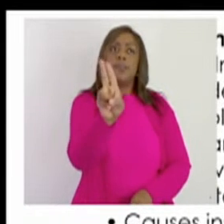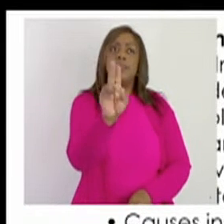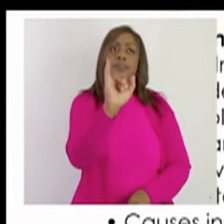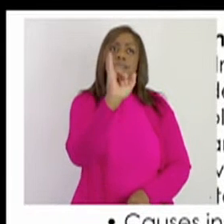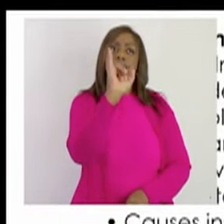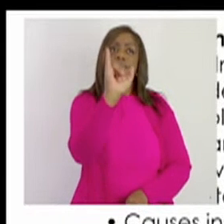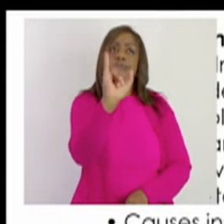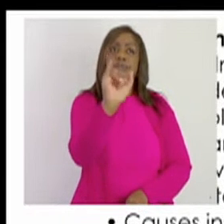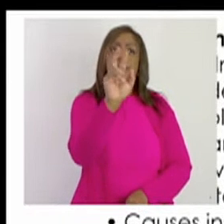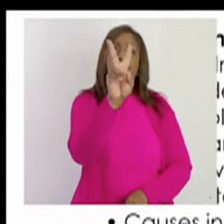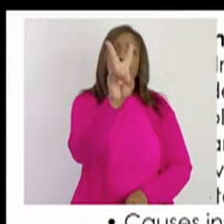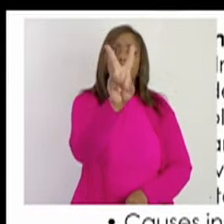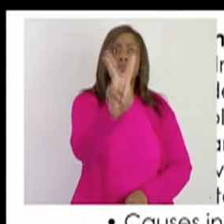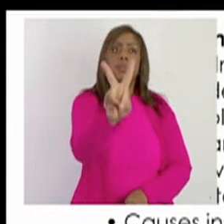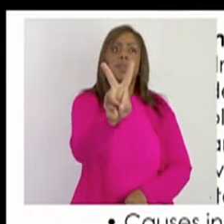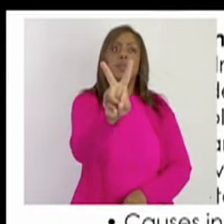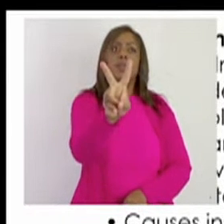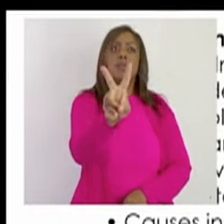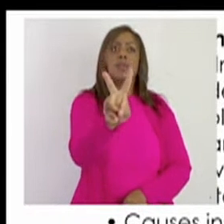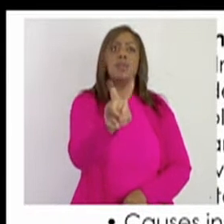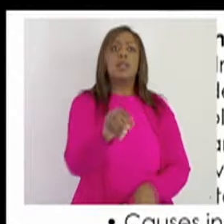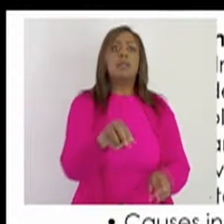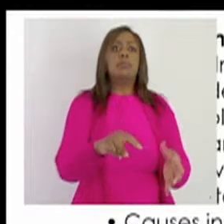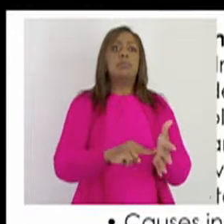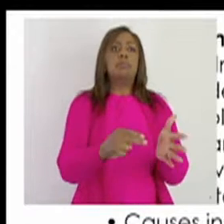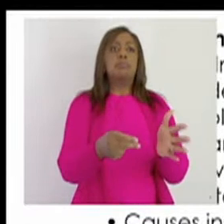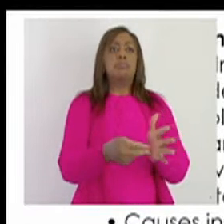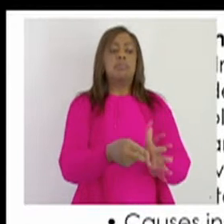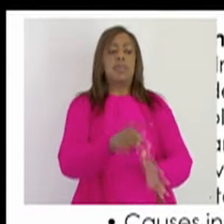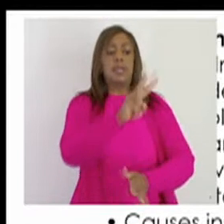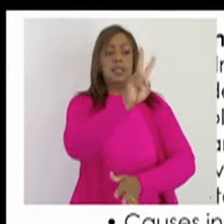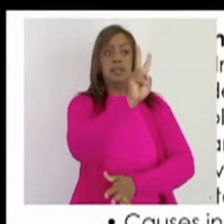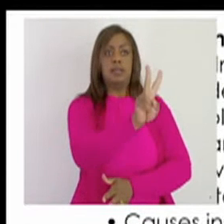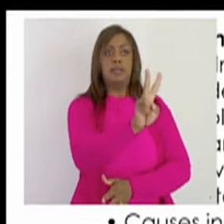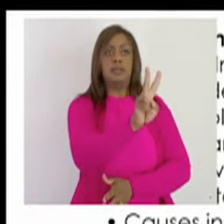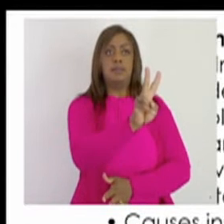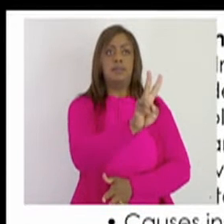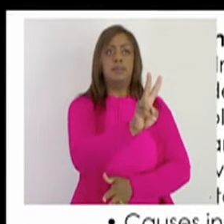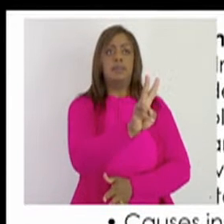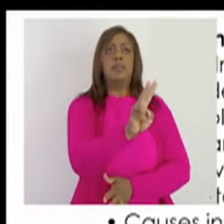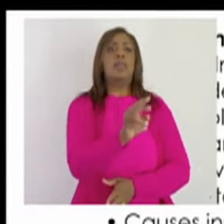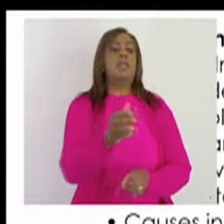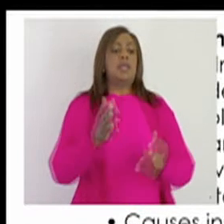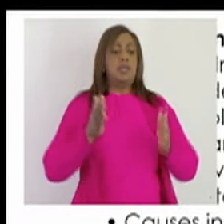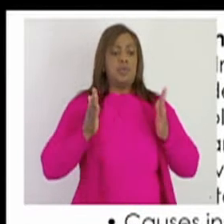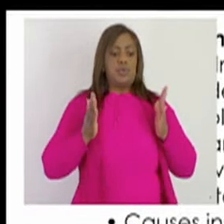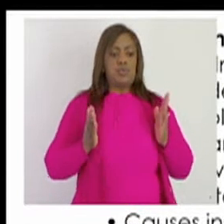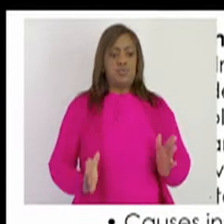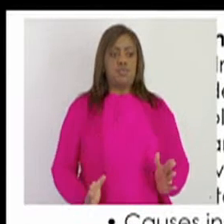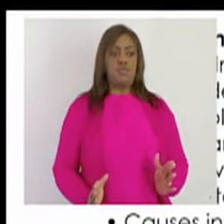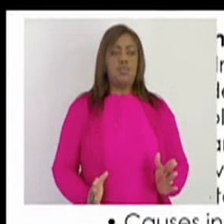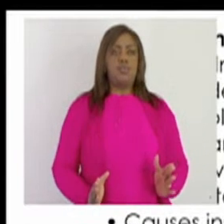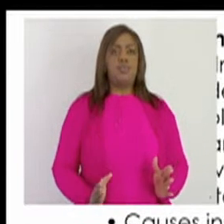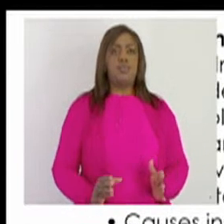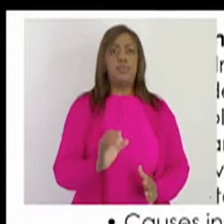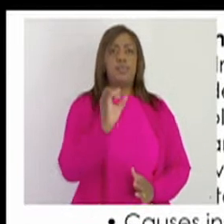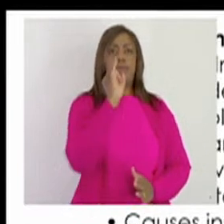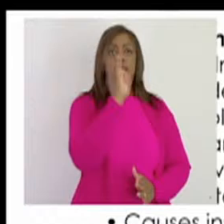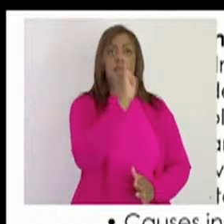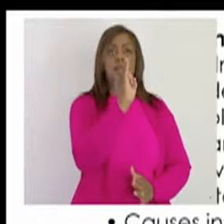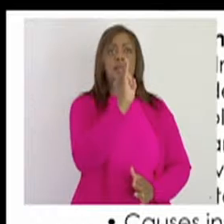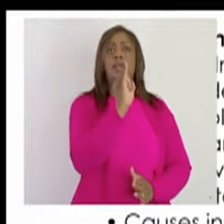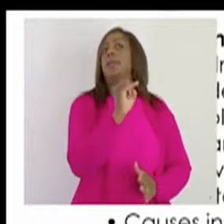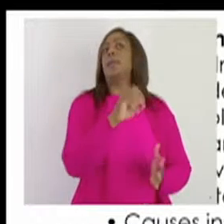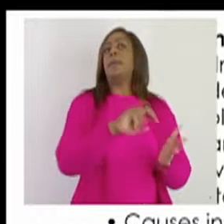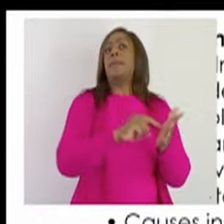causes illness, causes death, causes blindness, risk of cancer in women, genital warts, and then it